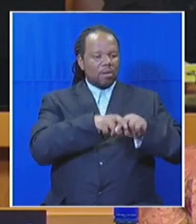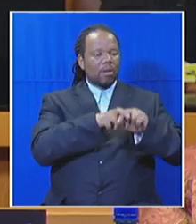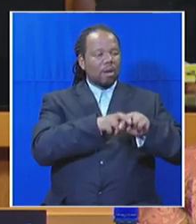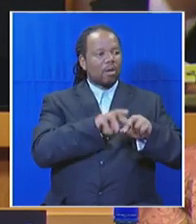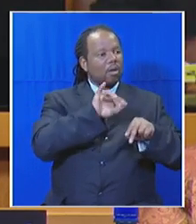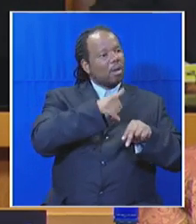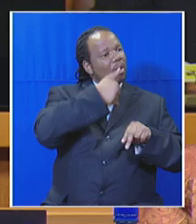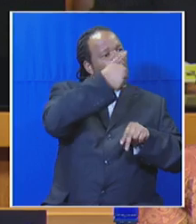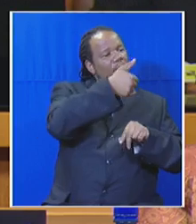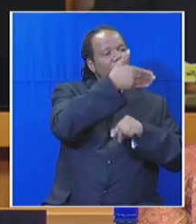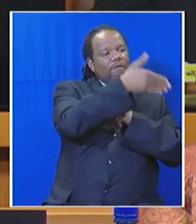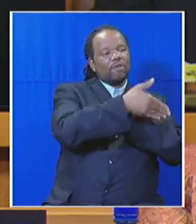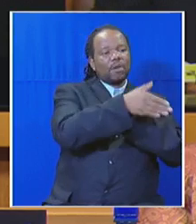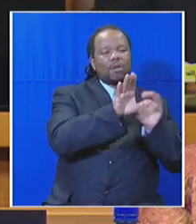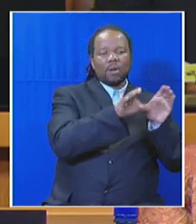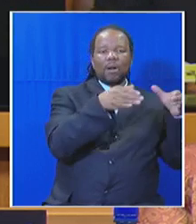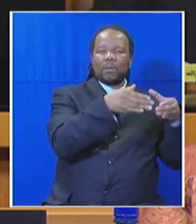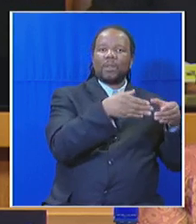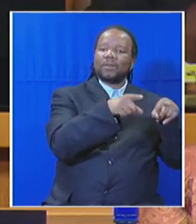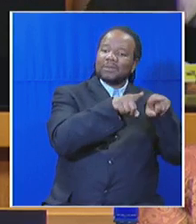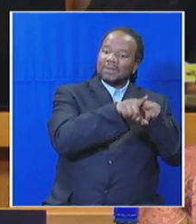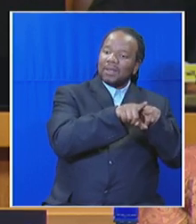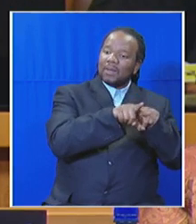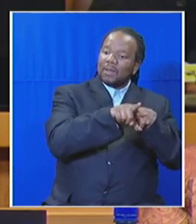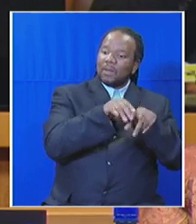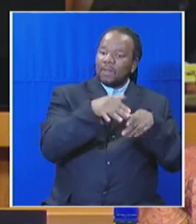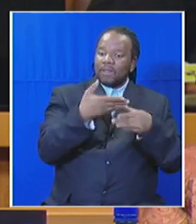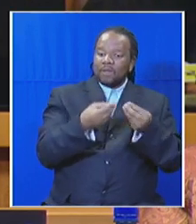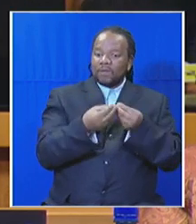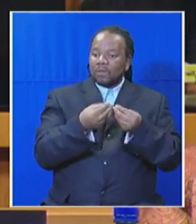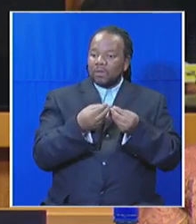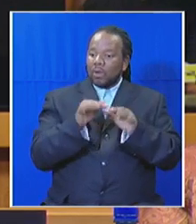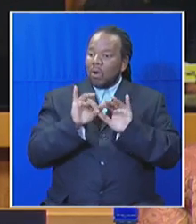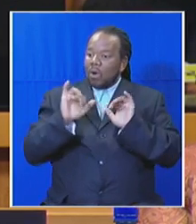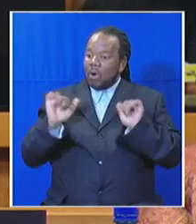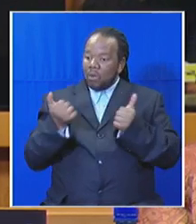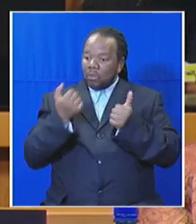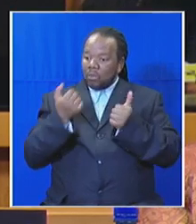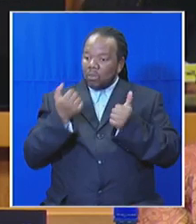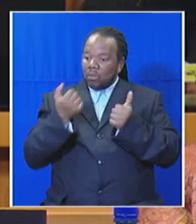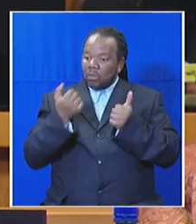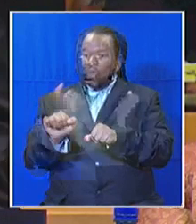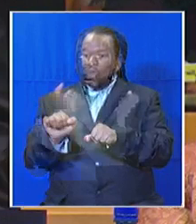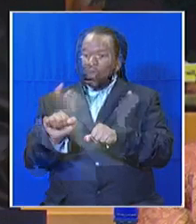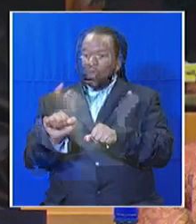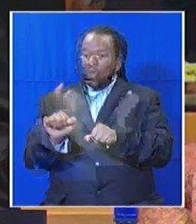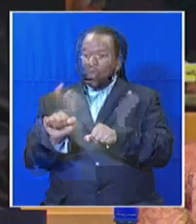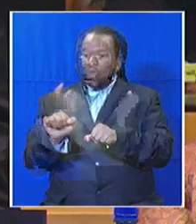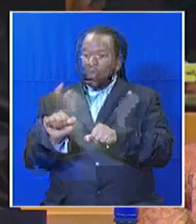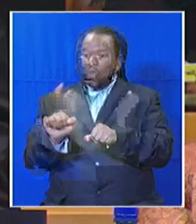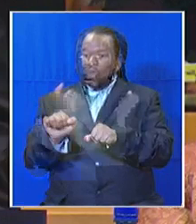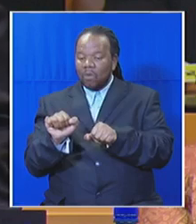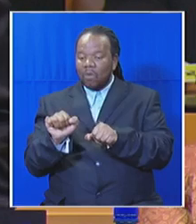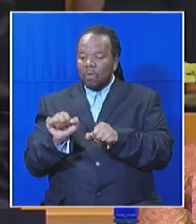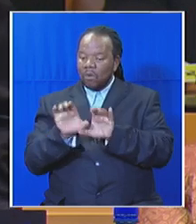domestic investment, but also deny us an opportunity to turn our market into extreme markets.